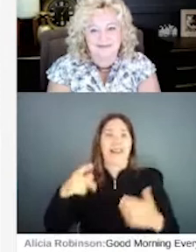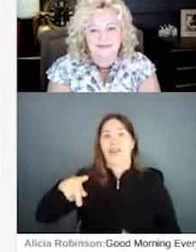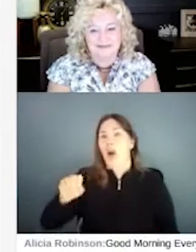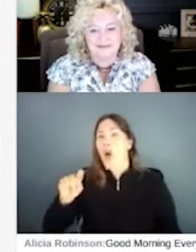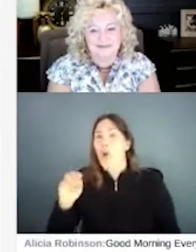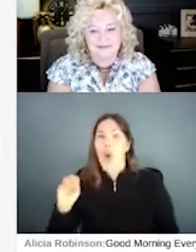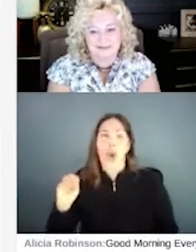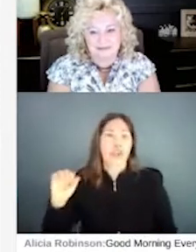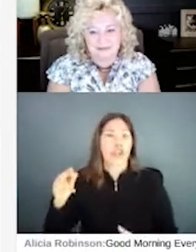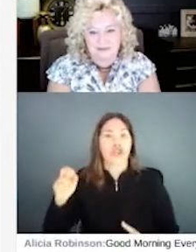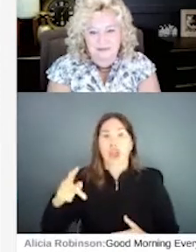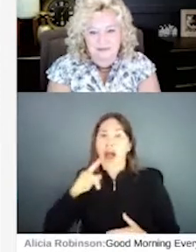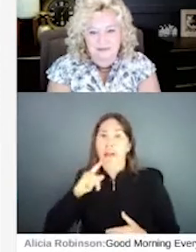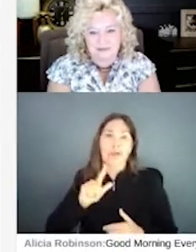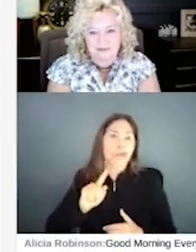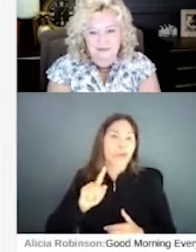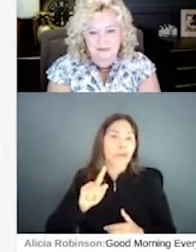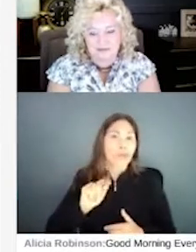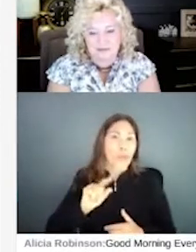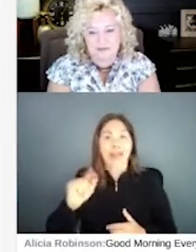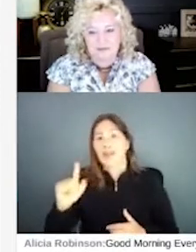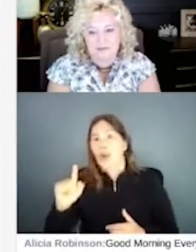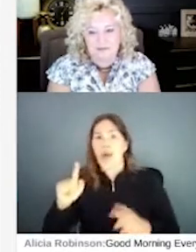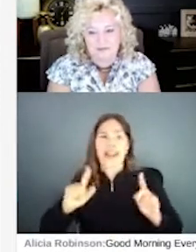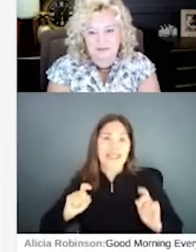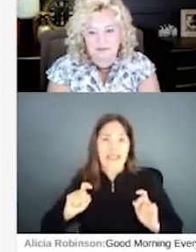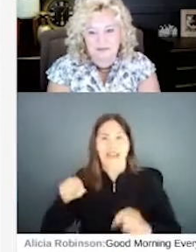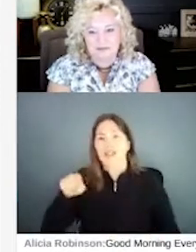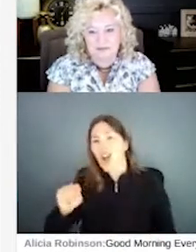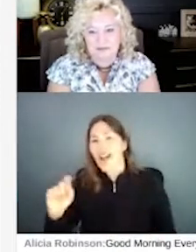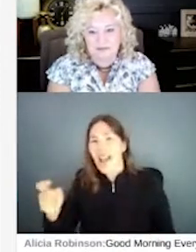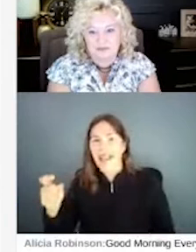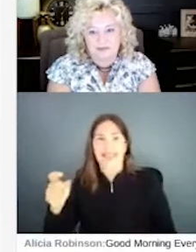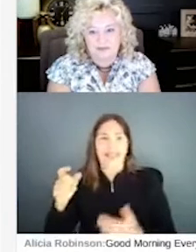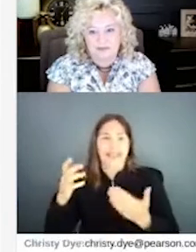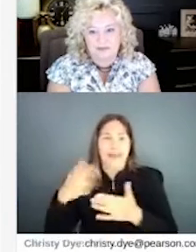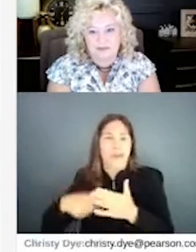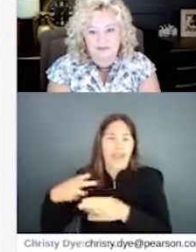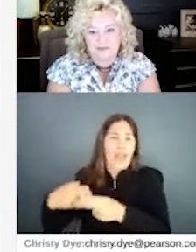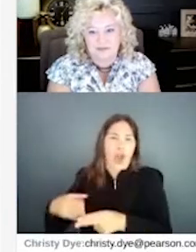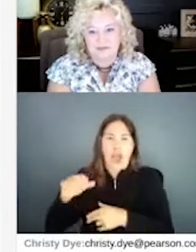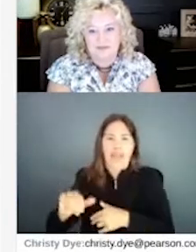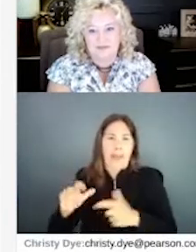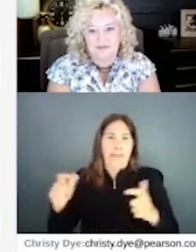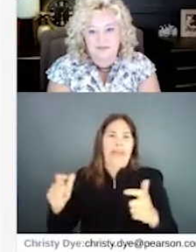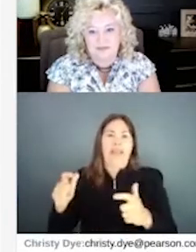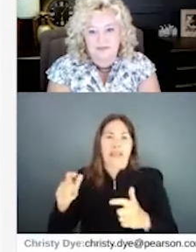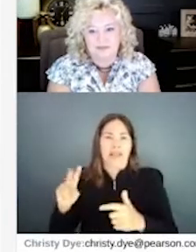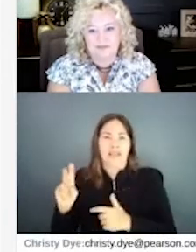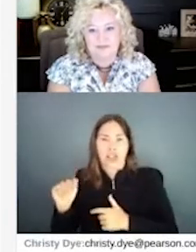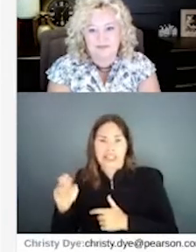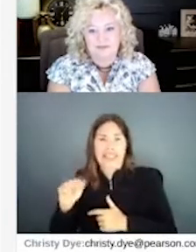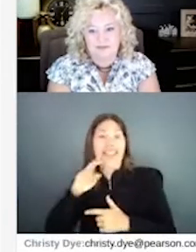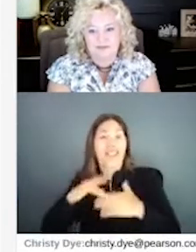2021 exam, that's Photoshop version 2020 or 22.x is kind of what they call that major version. And that exam is available